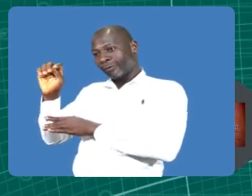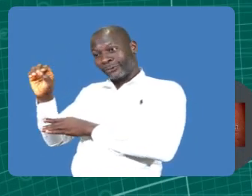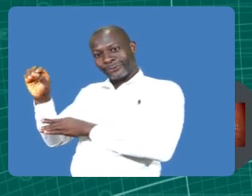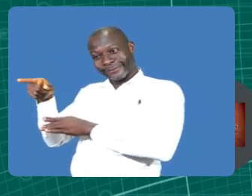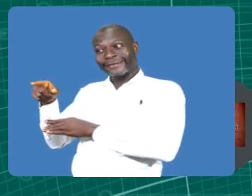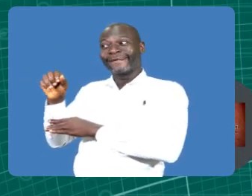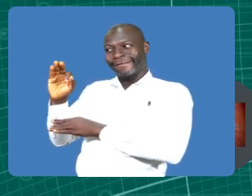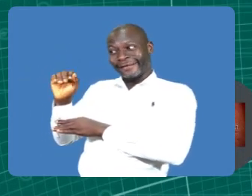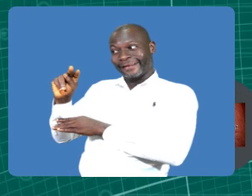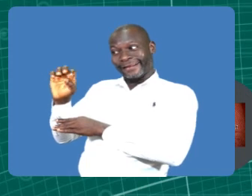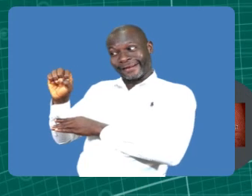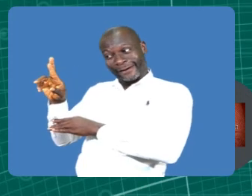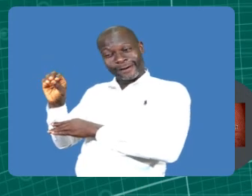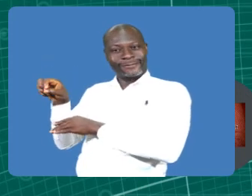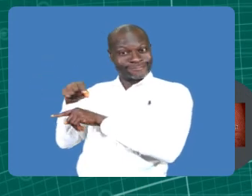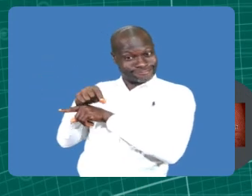Frank Nero.